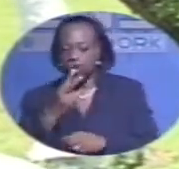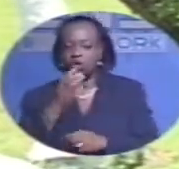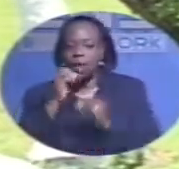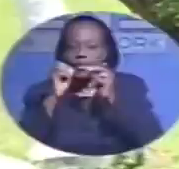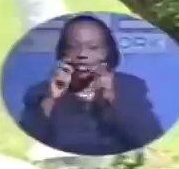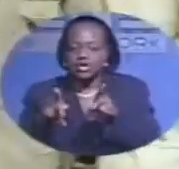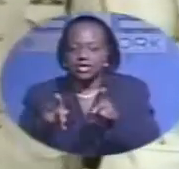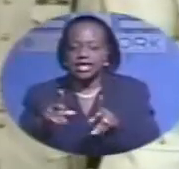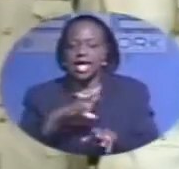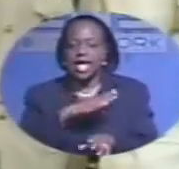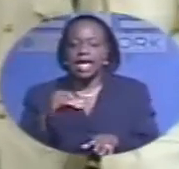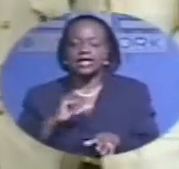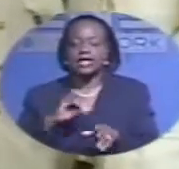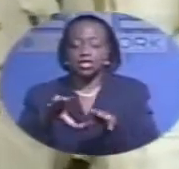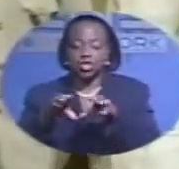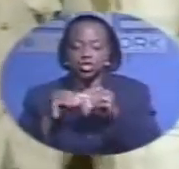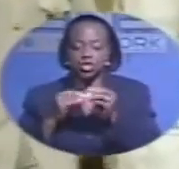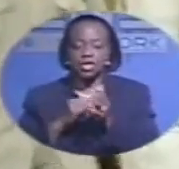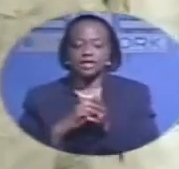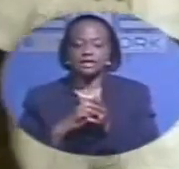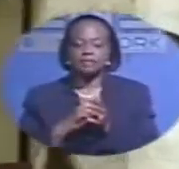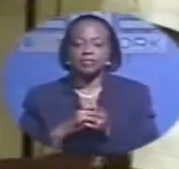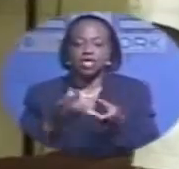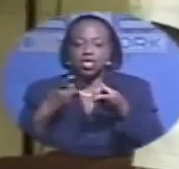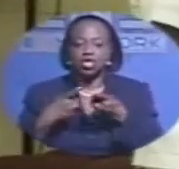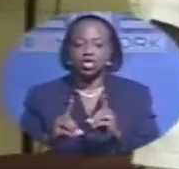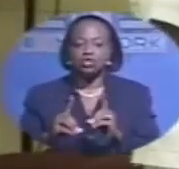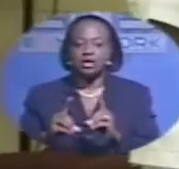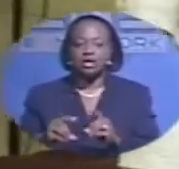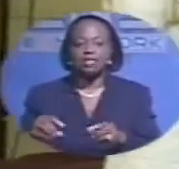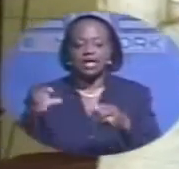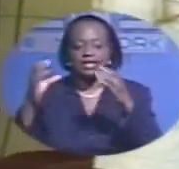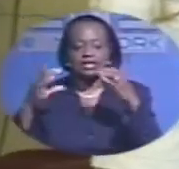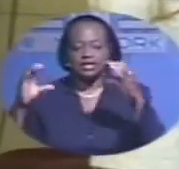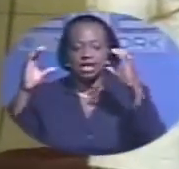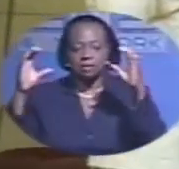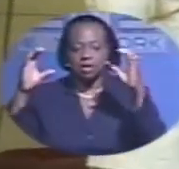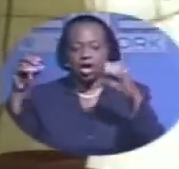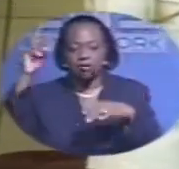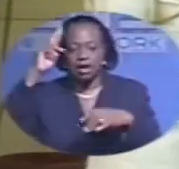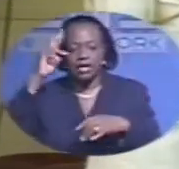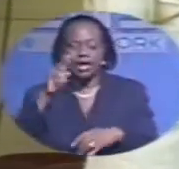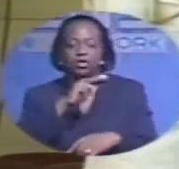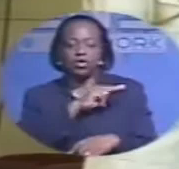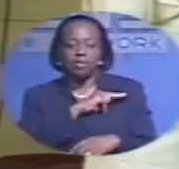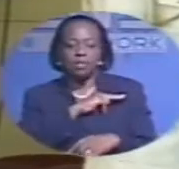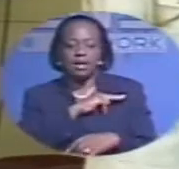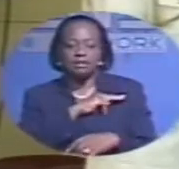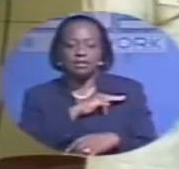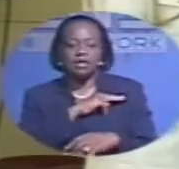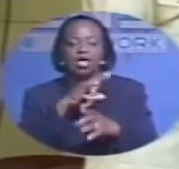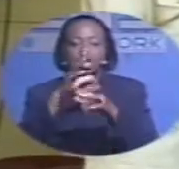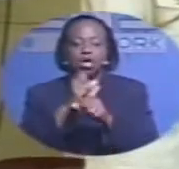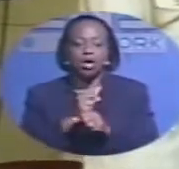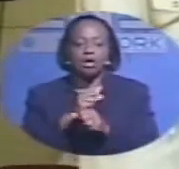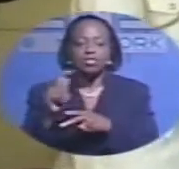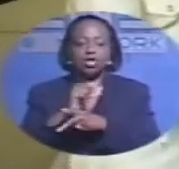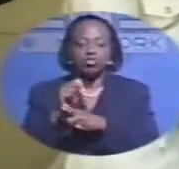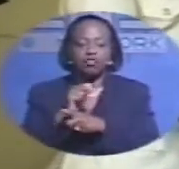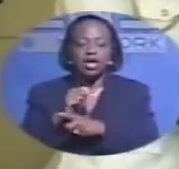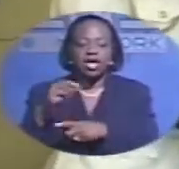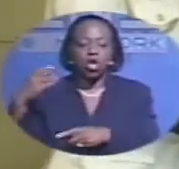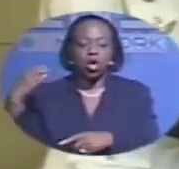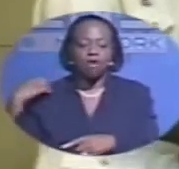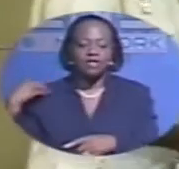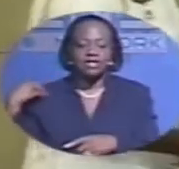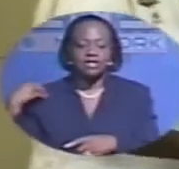and I took it. Also during that ceremony, Marine Reservist Ronaldo Miller received the Training Officer's Award, as well